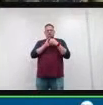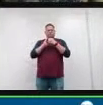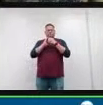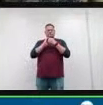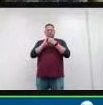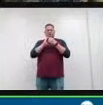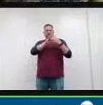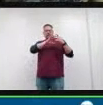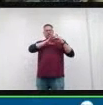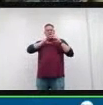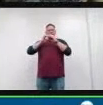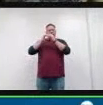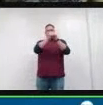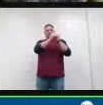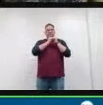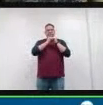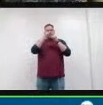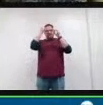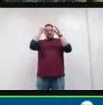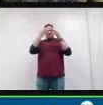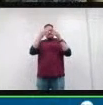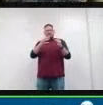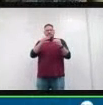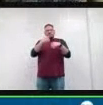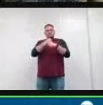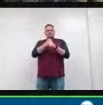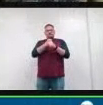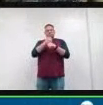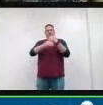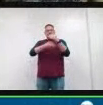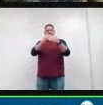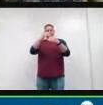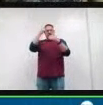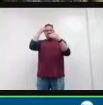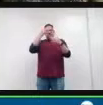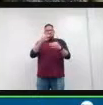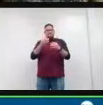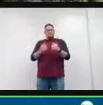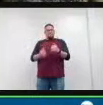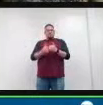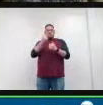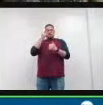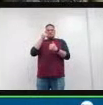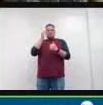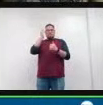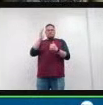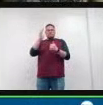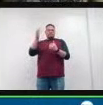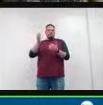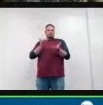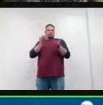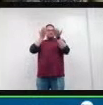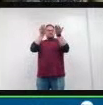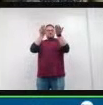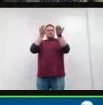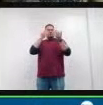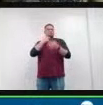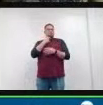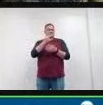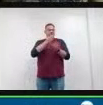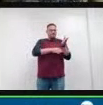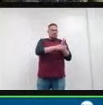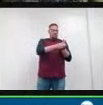decision-making process. Decisions of the majority will be upheld, and the voice of the minority will be heard. Once a decision is